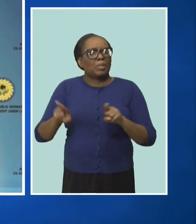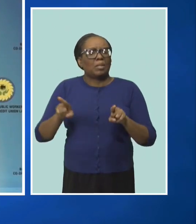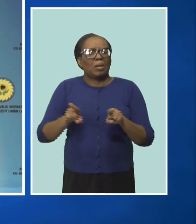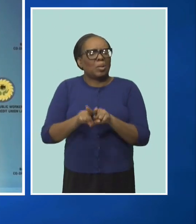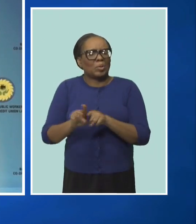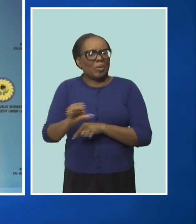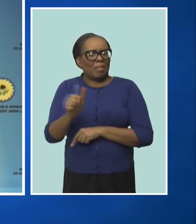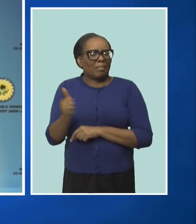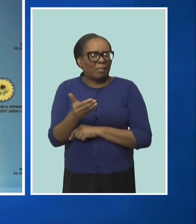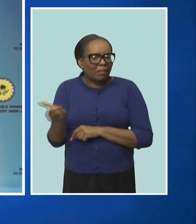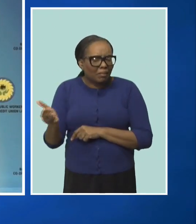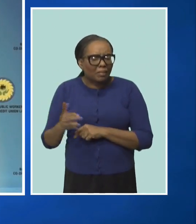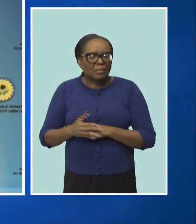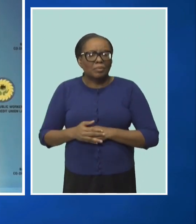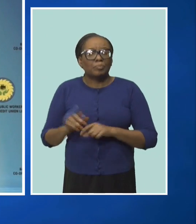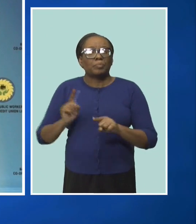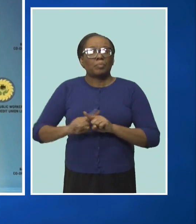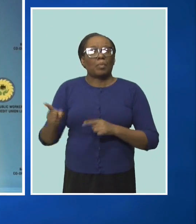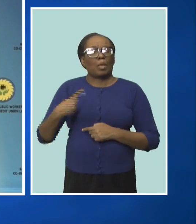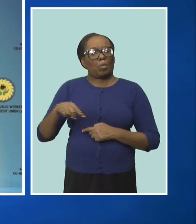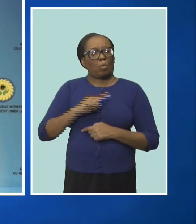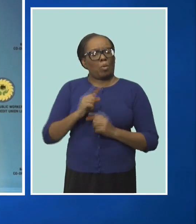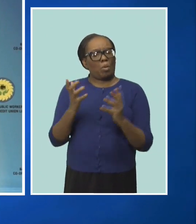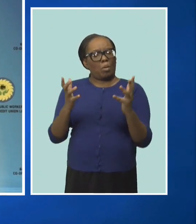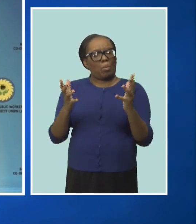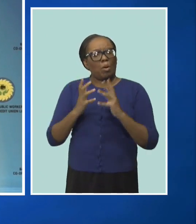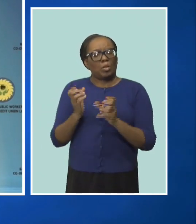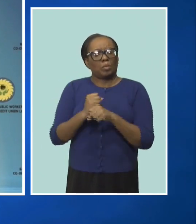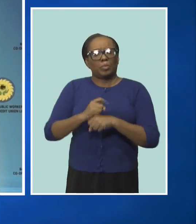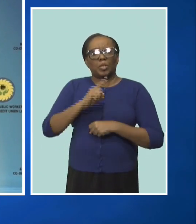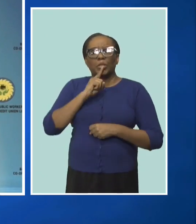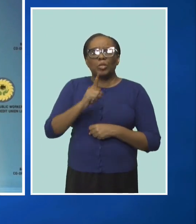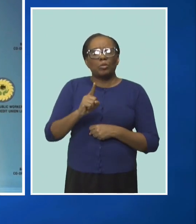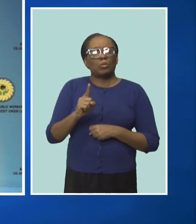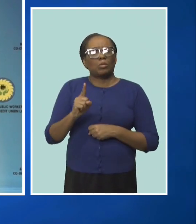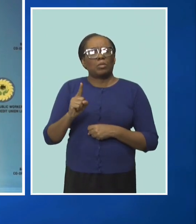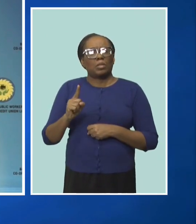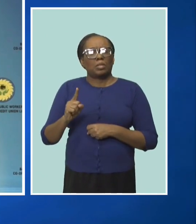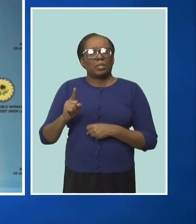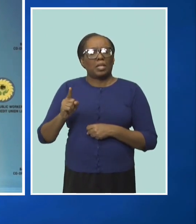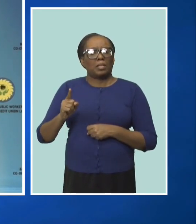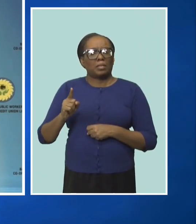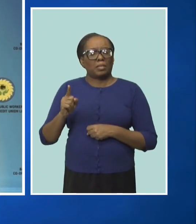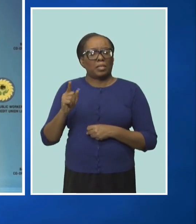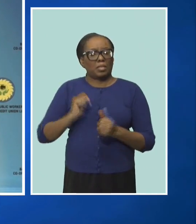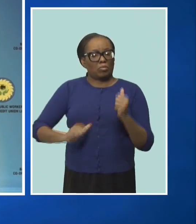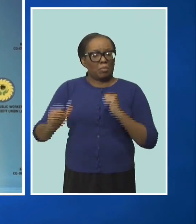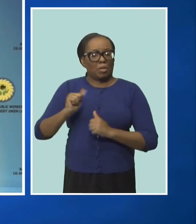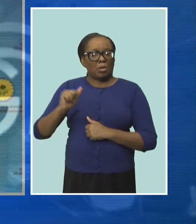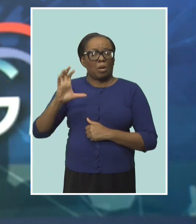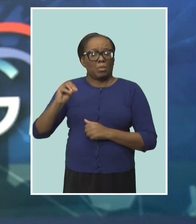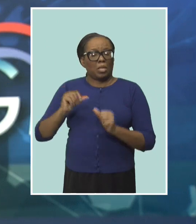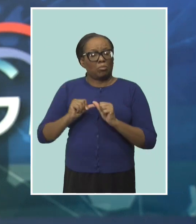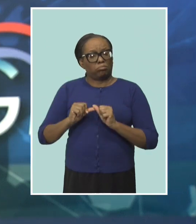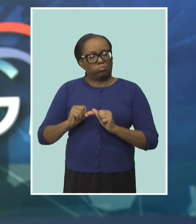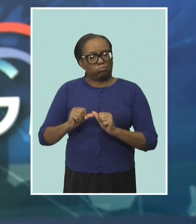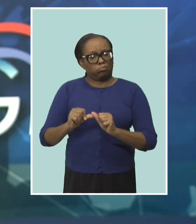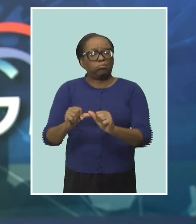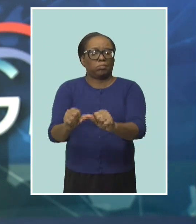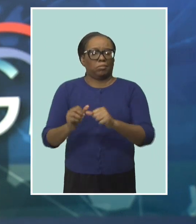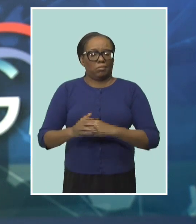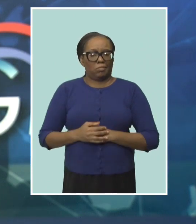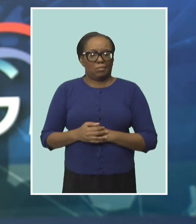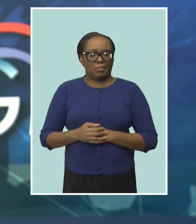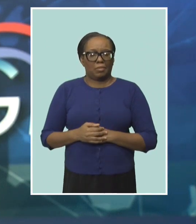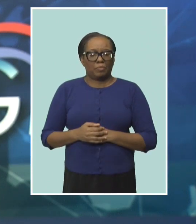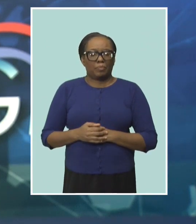We were adamant that we were going to make something of this production company, and I think we did. Title